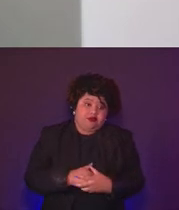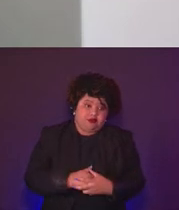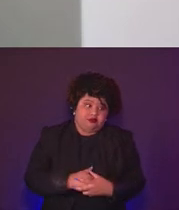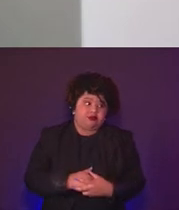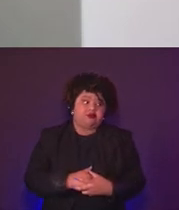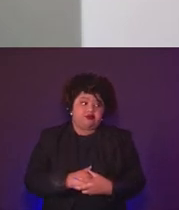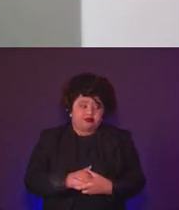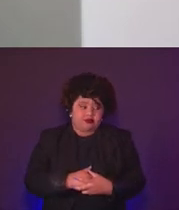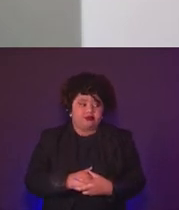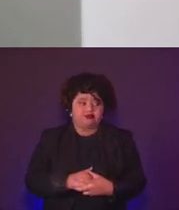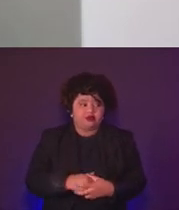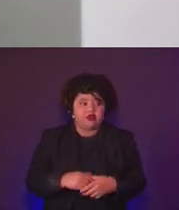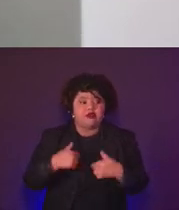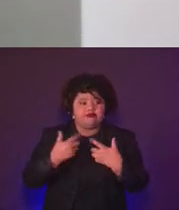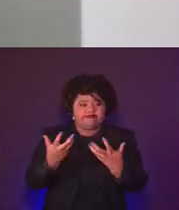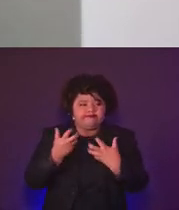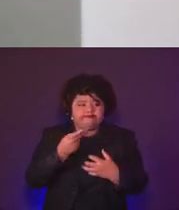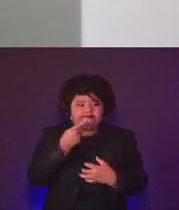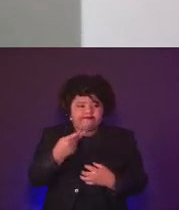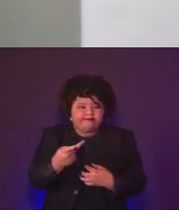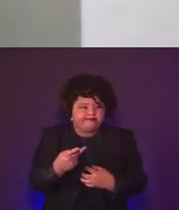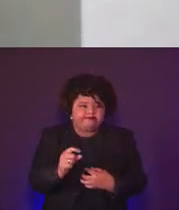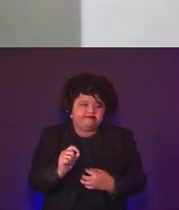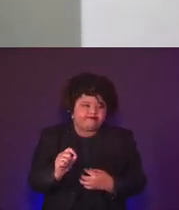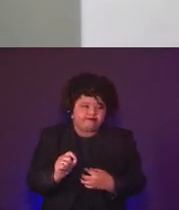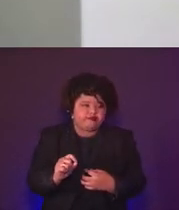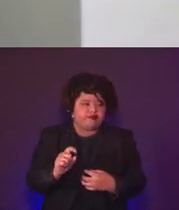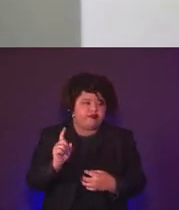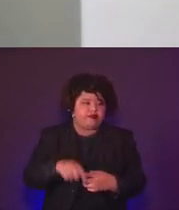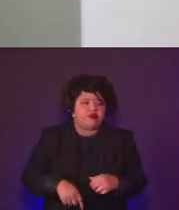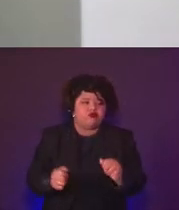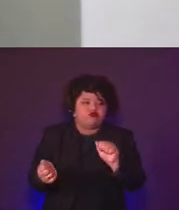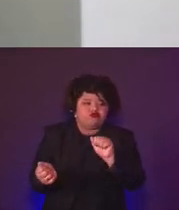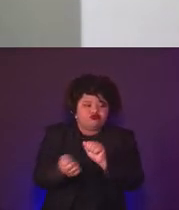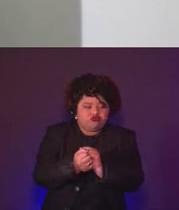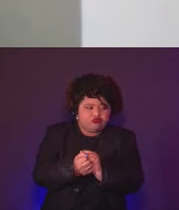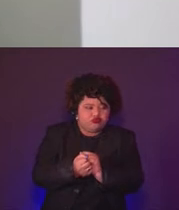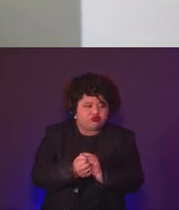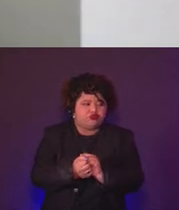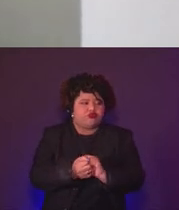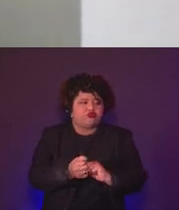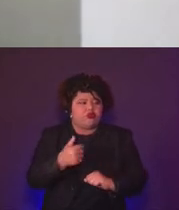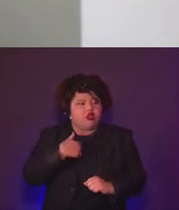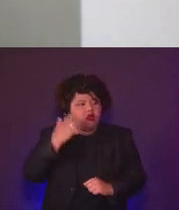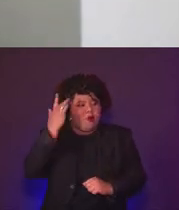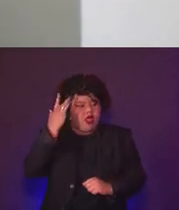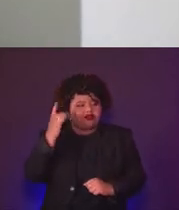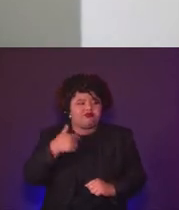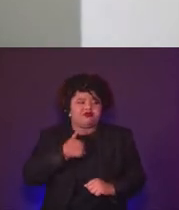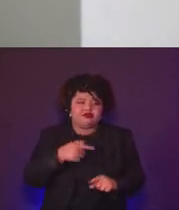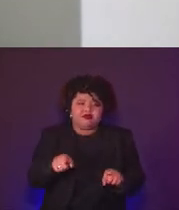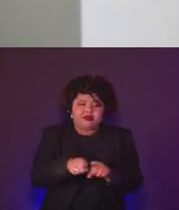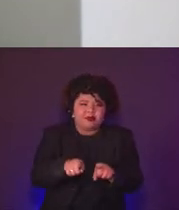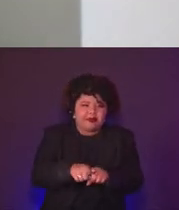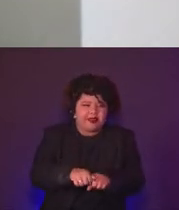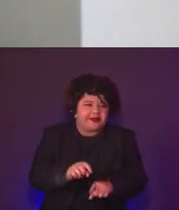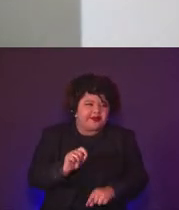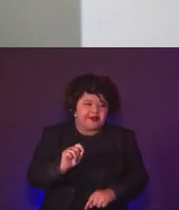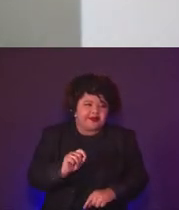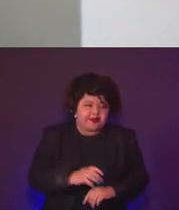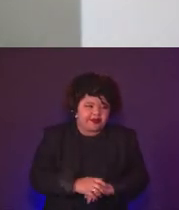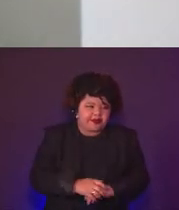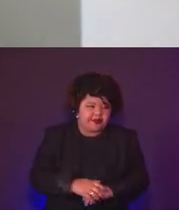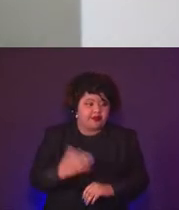Emmanuel my signed copy, signed from Phil. I went to graduate school at Missouri. And in the early days when